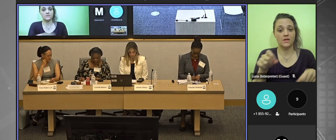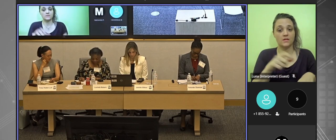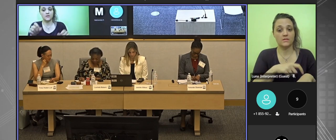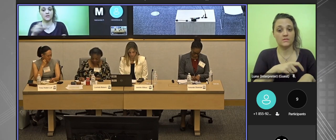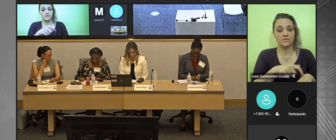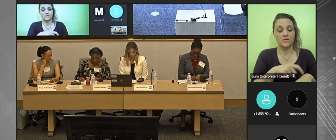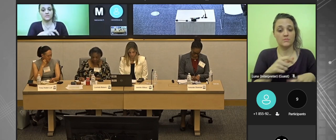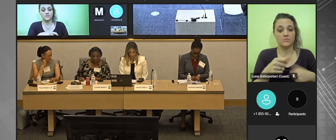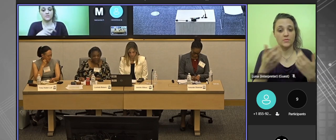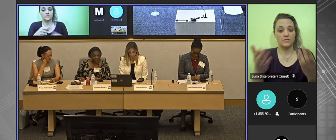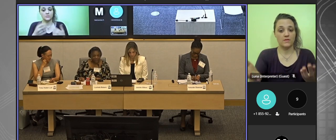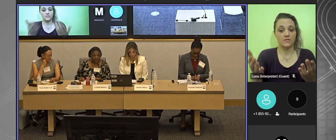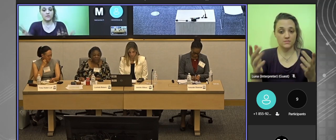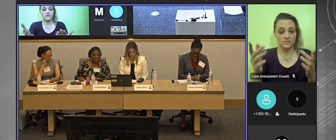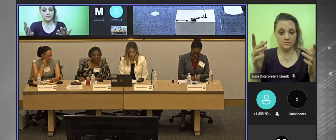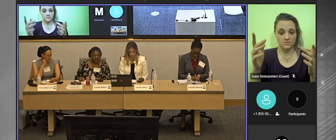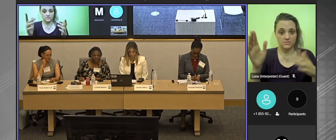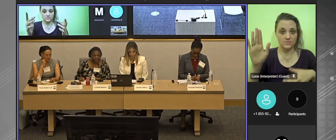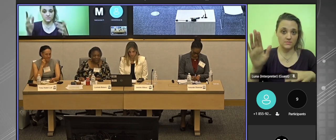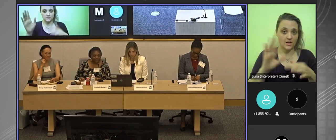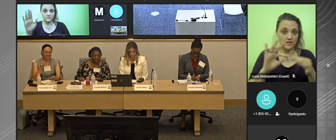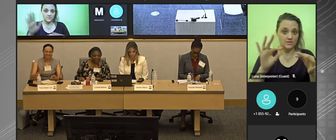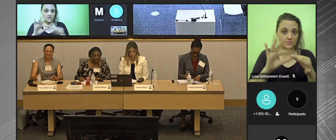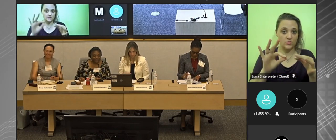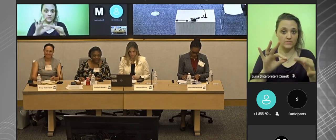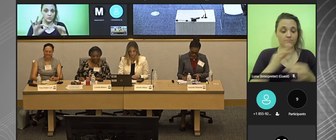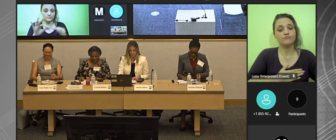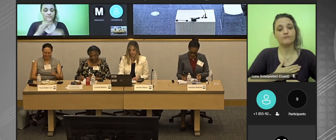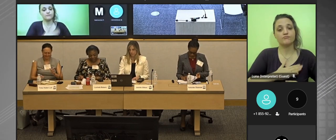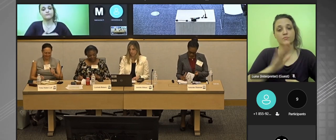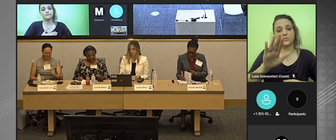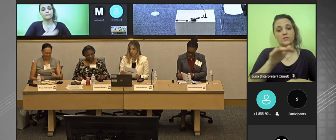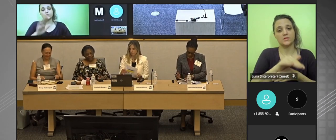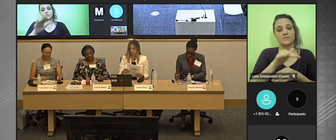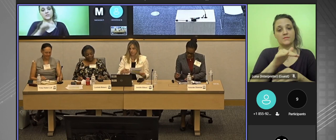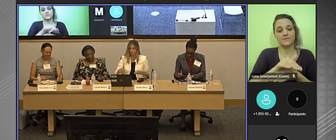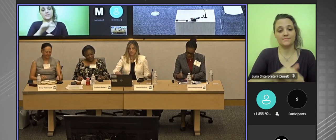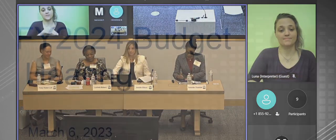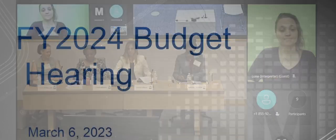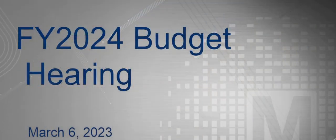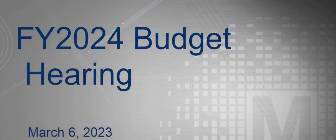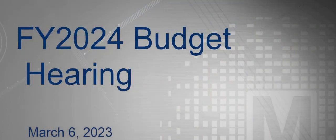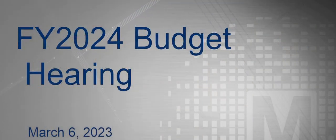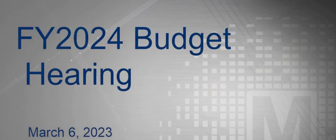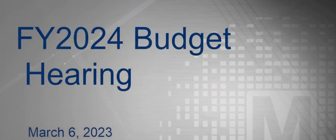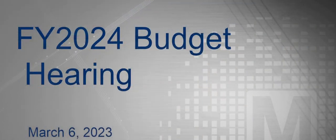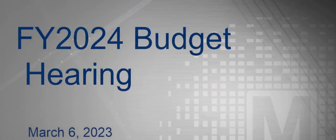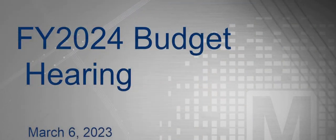joining us and for taking the time to provide testimony. Have a very good evening.